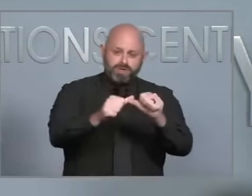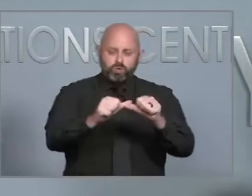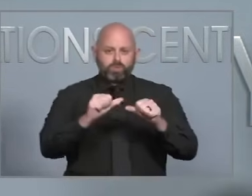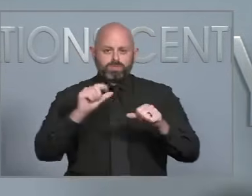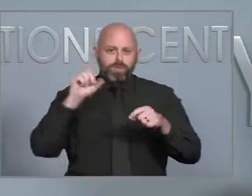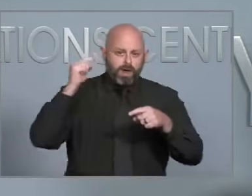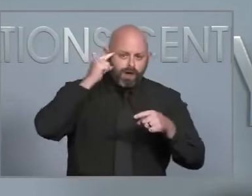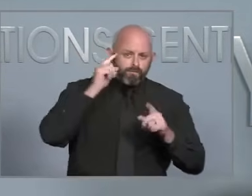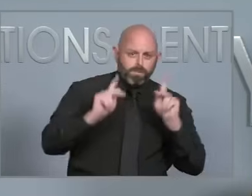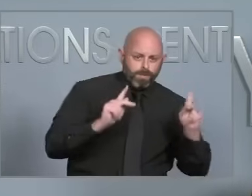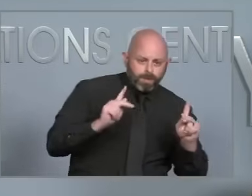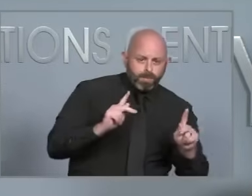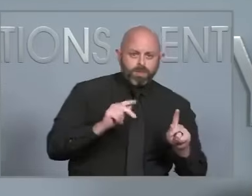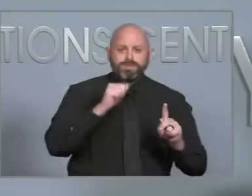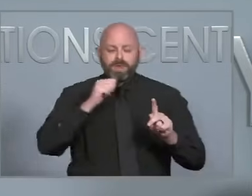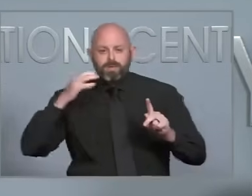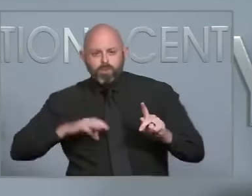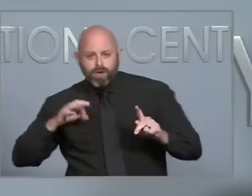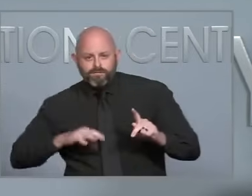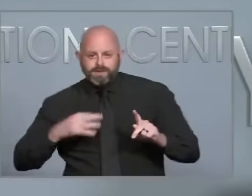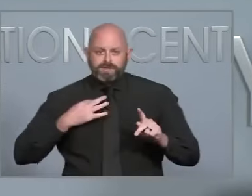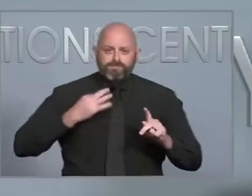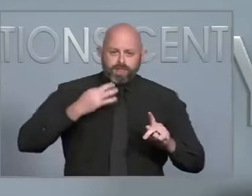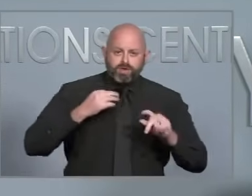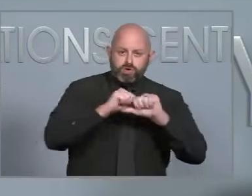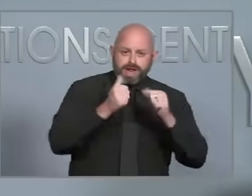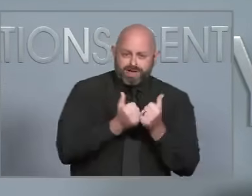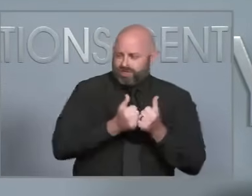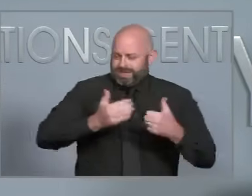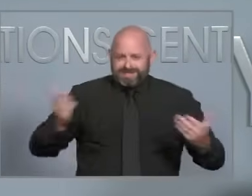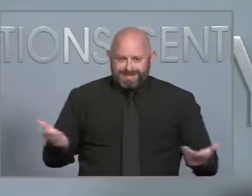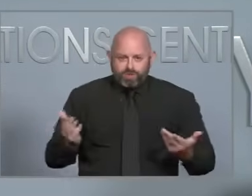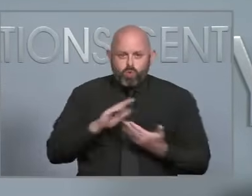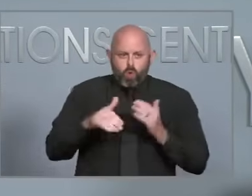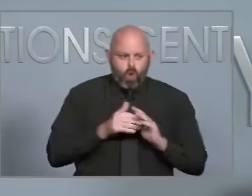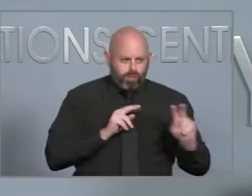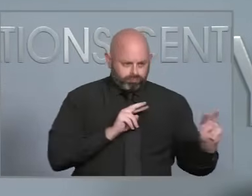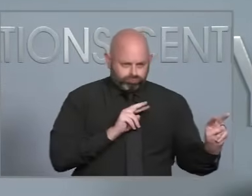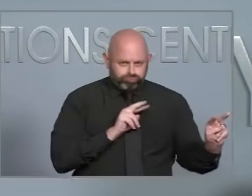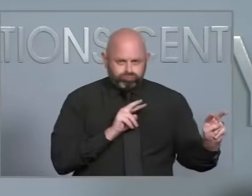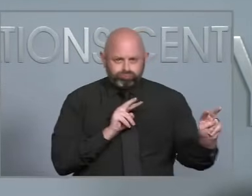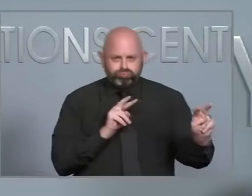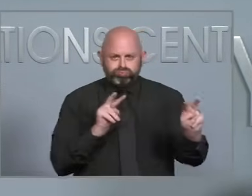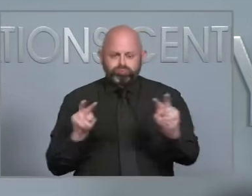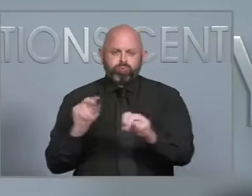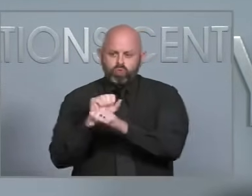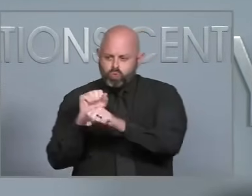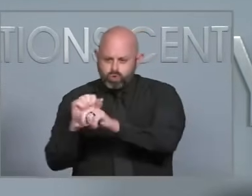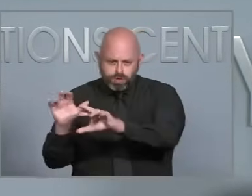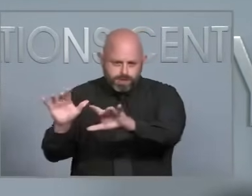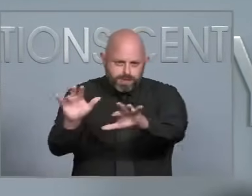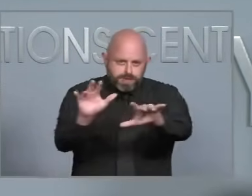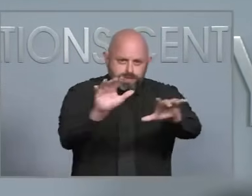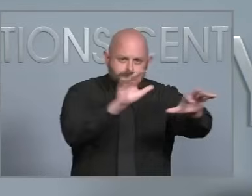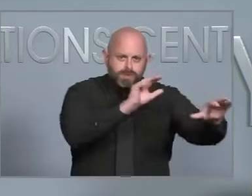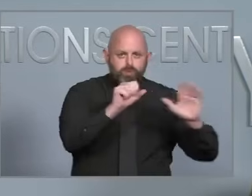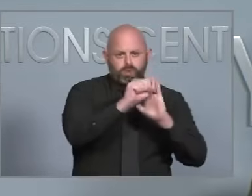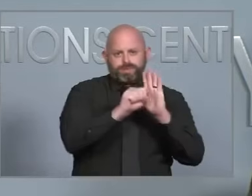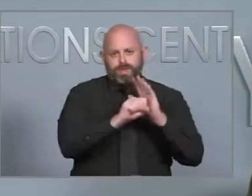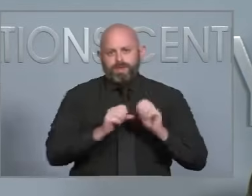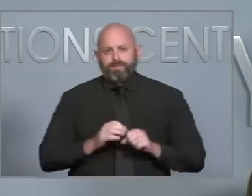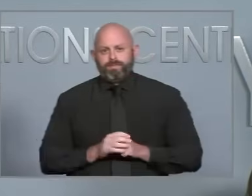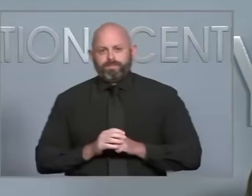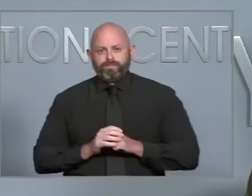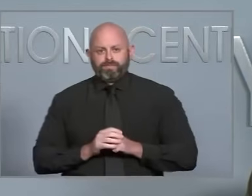private sector, nonprofits, and volunteer agencies here at the EOC and working in communities across the state.